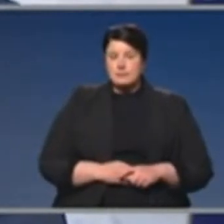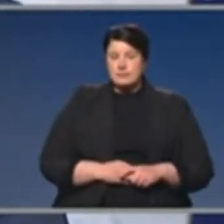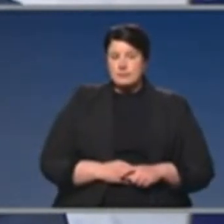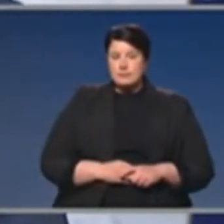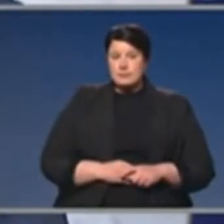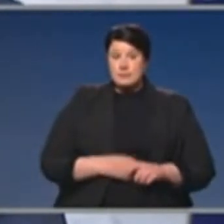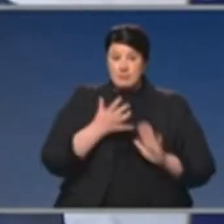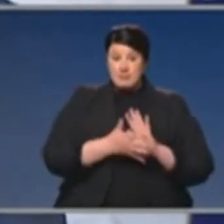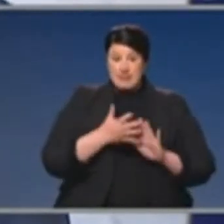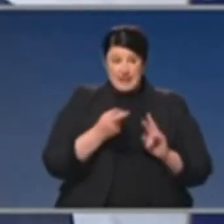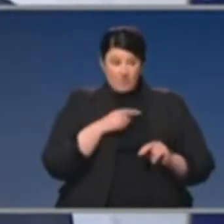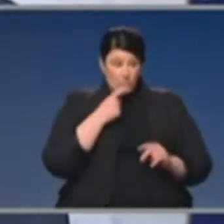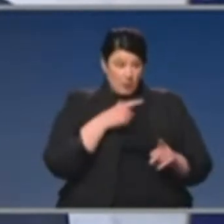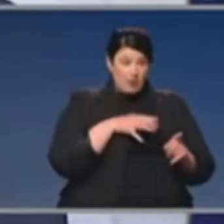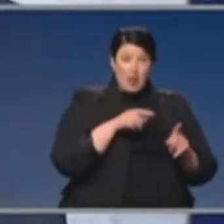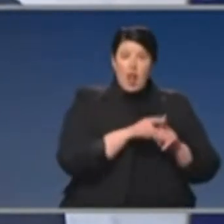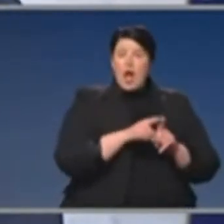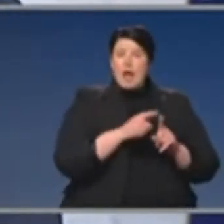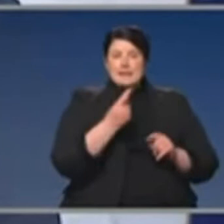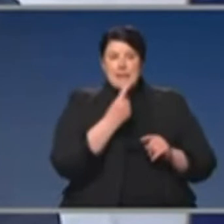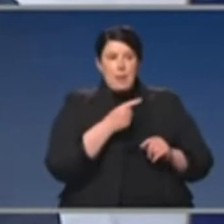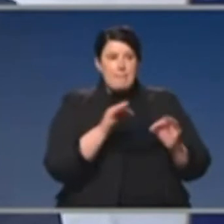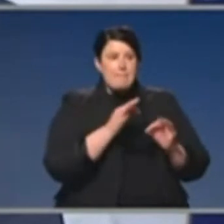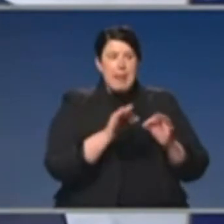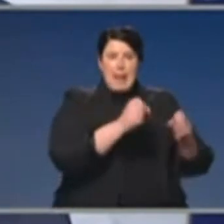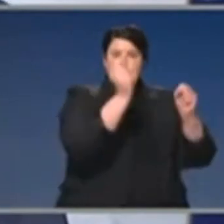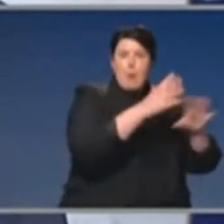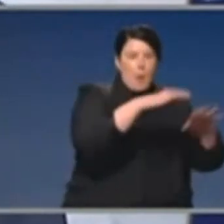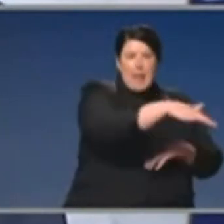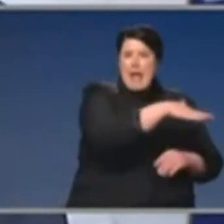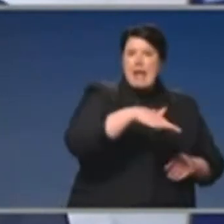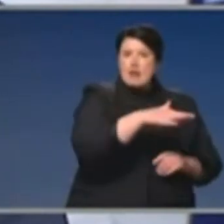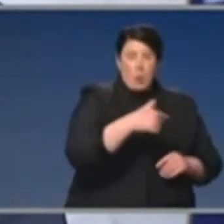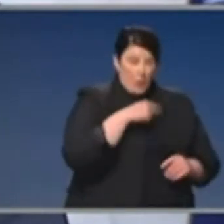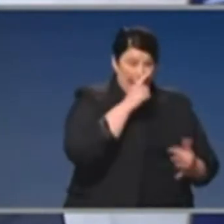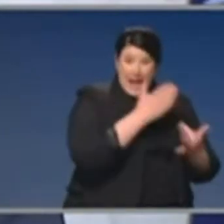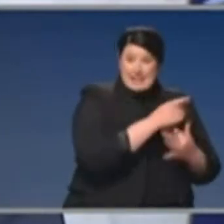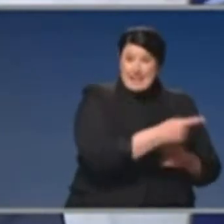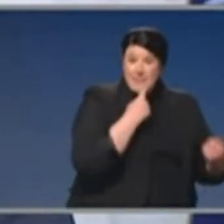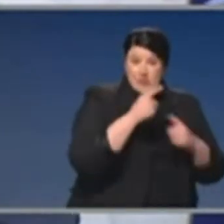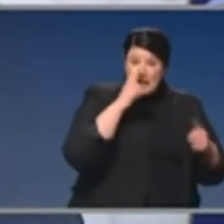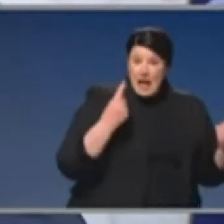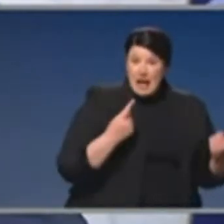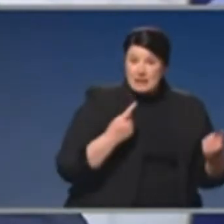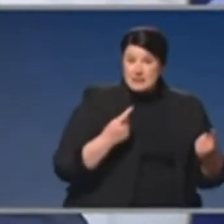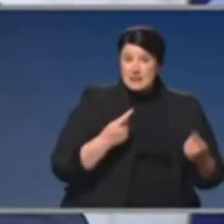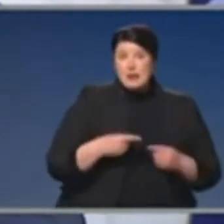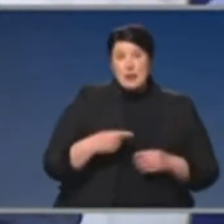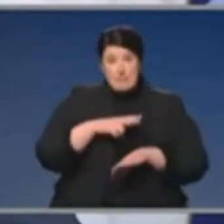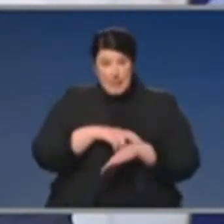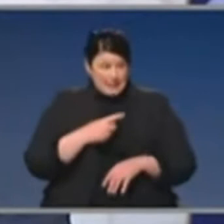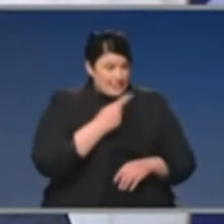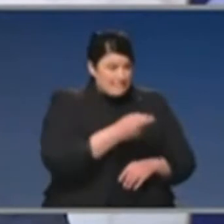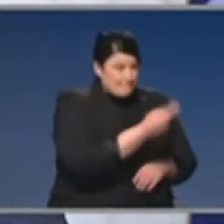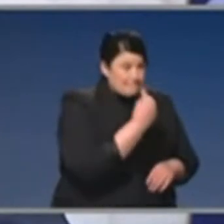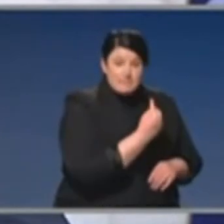of a crime that they were about to commit, say a terrorist attack, and for a warrant to issue from a court, yet the police weren't able to